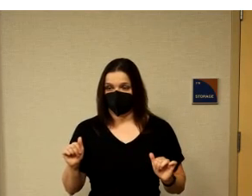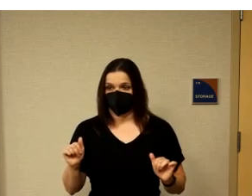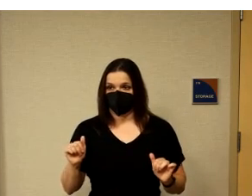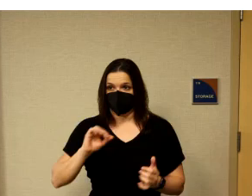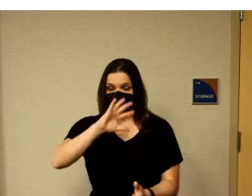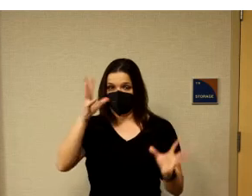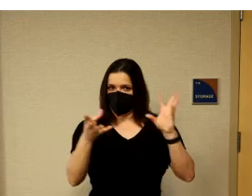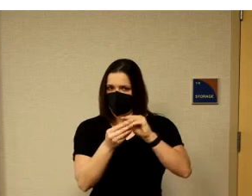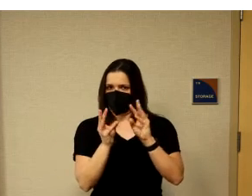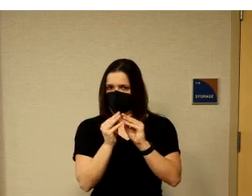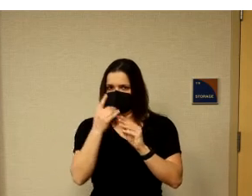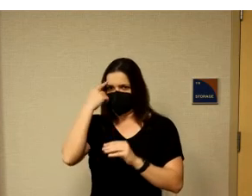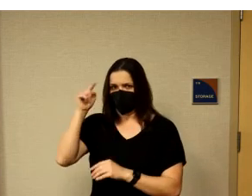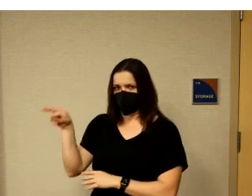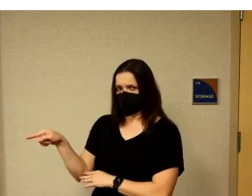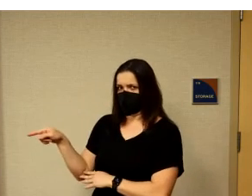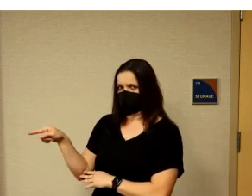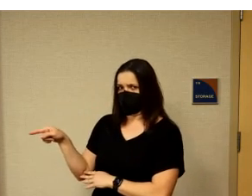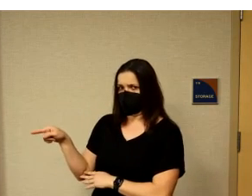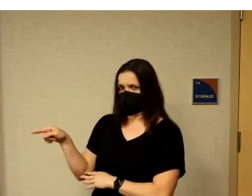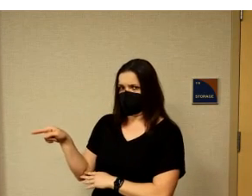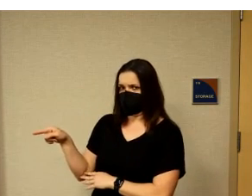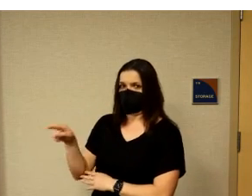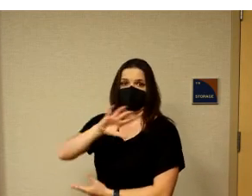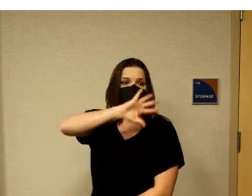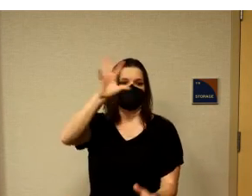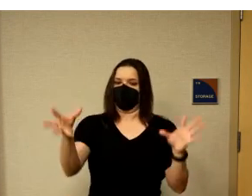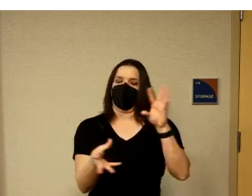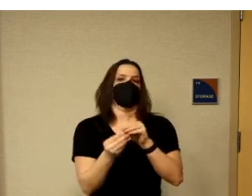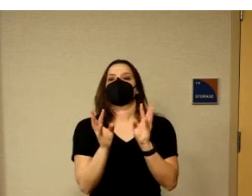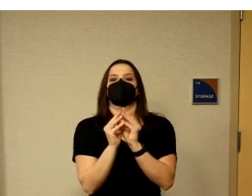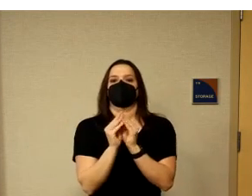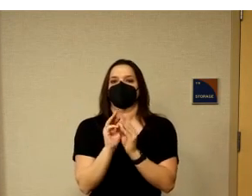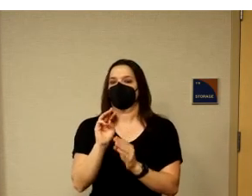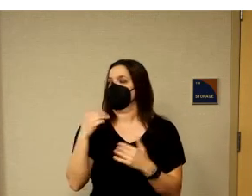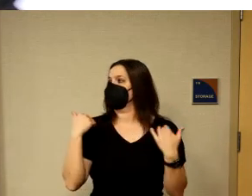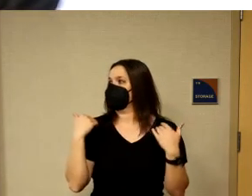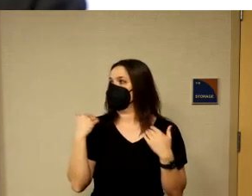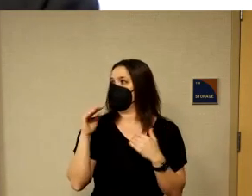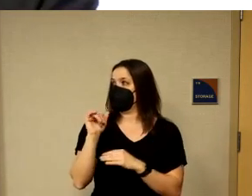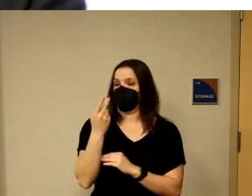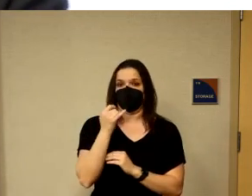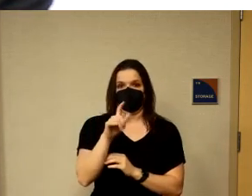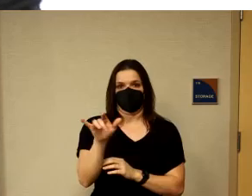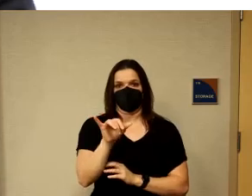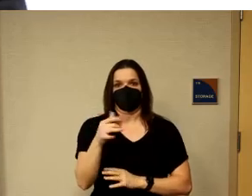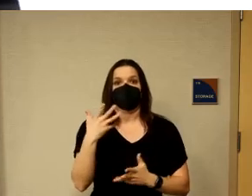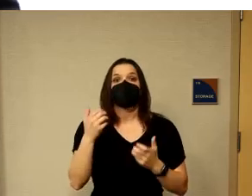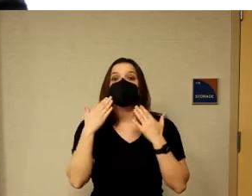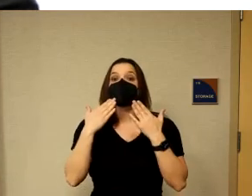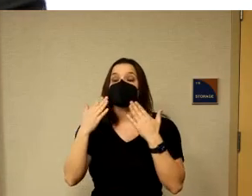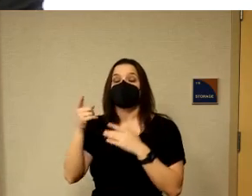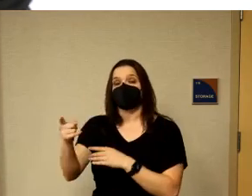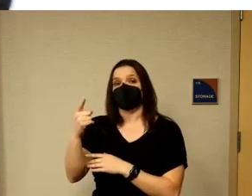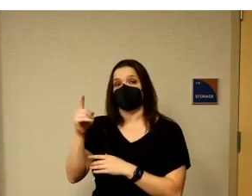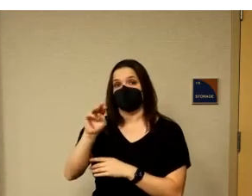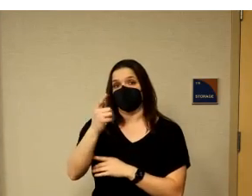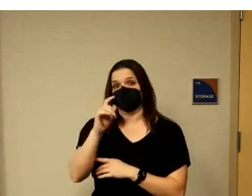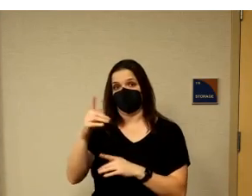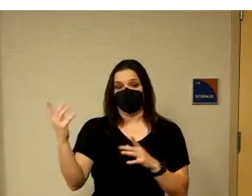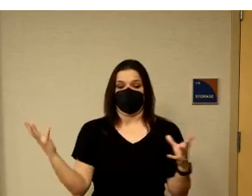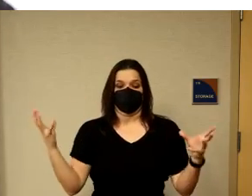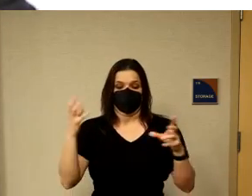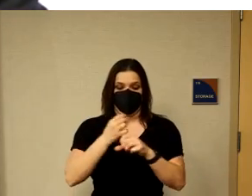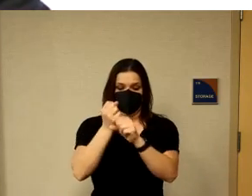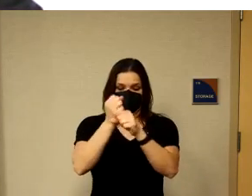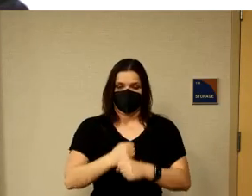For the whole meeting or for Angel? For the whole meeting, but Angel as well. Yeah, I want to thank you, Angel, for putting this